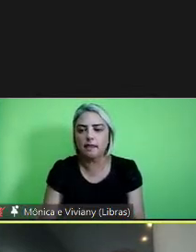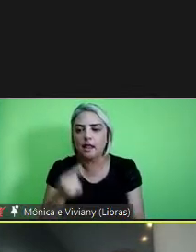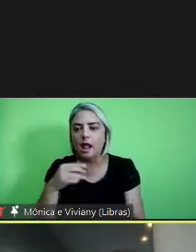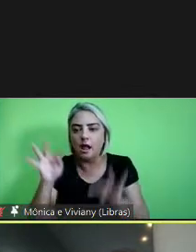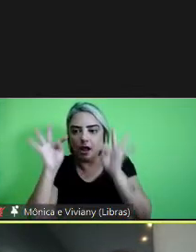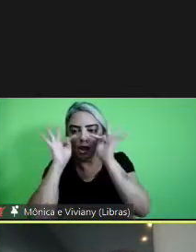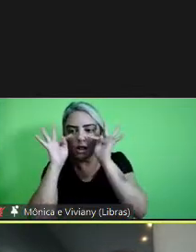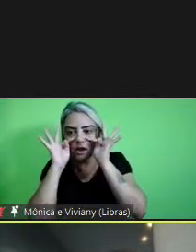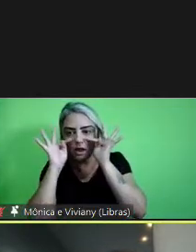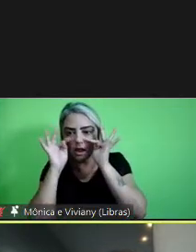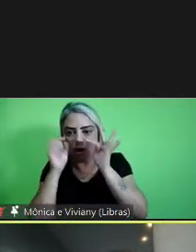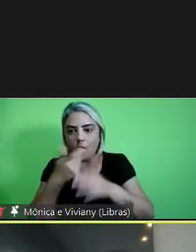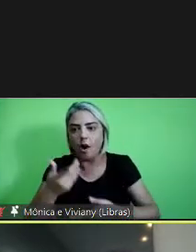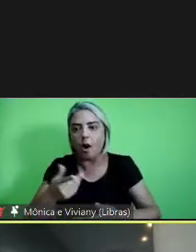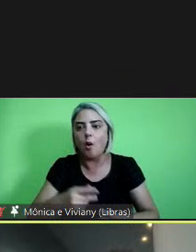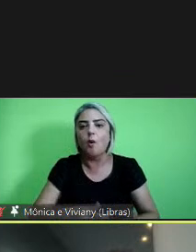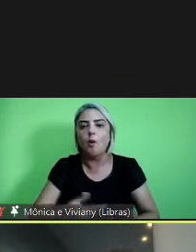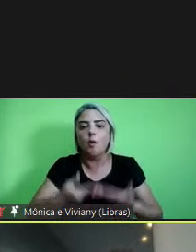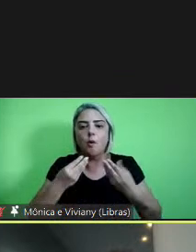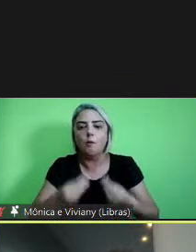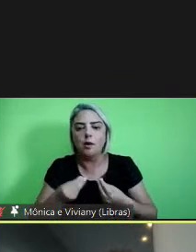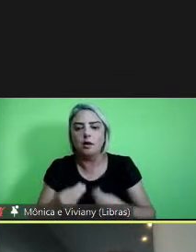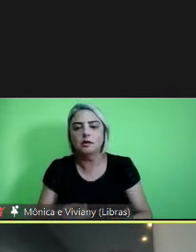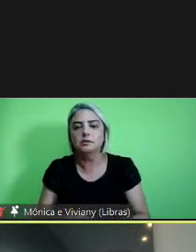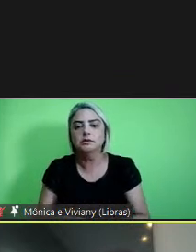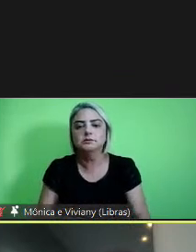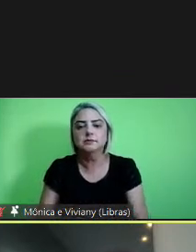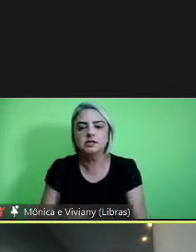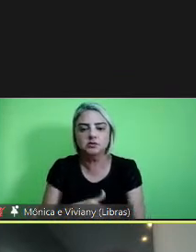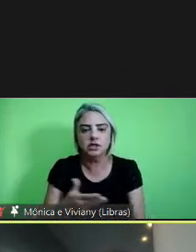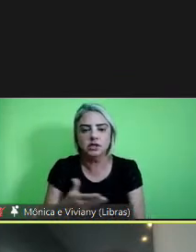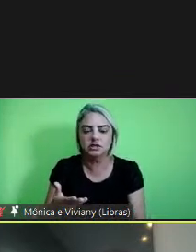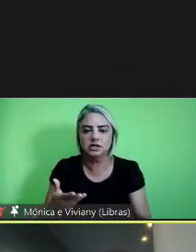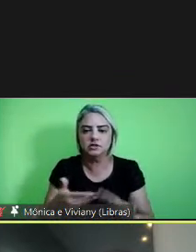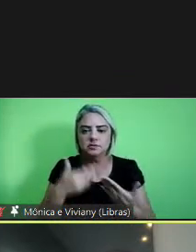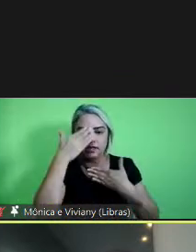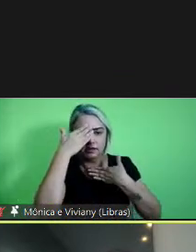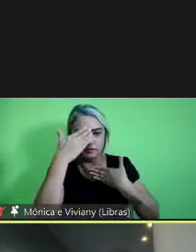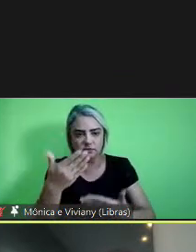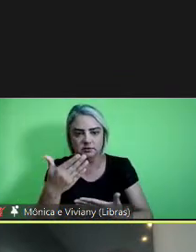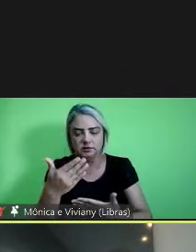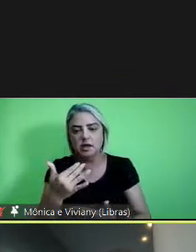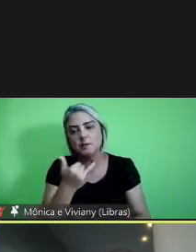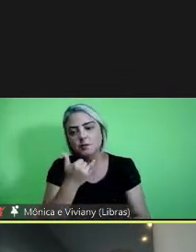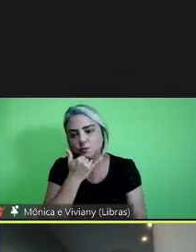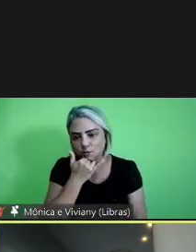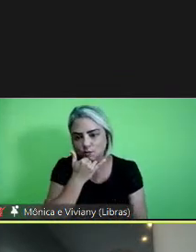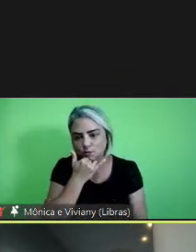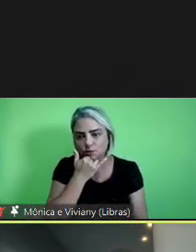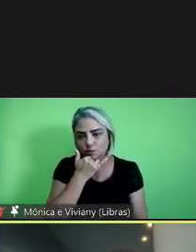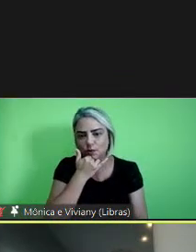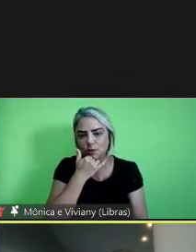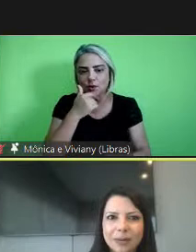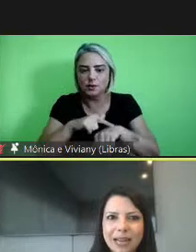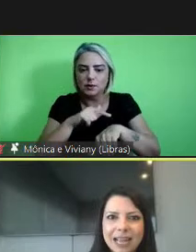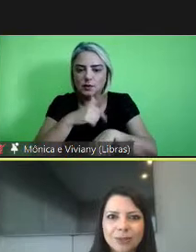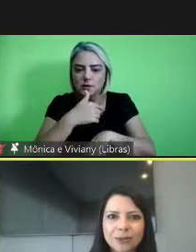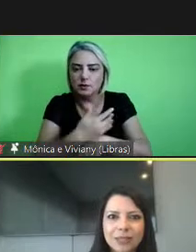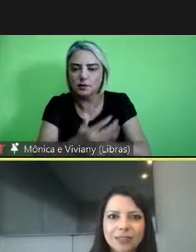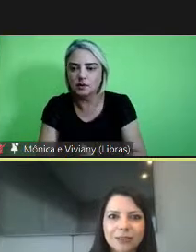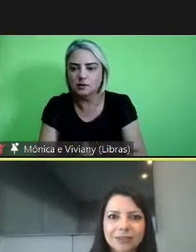unit, will be able to follow his information. Next one. Thank you very much. Sorry for going over the